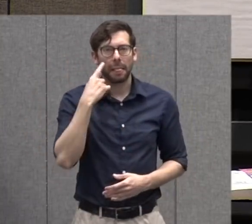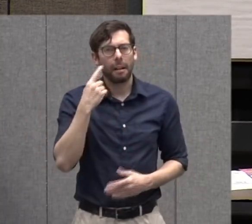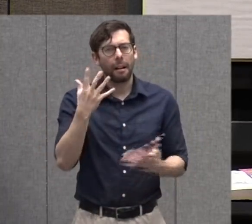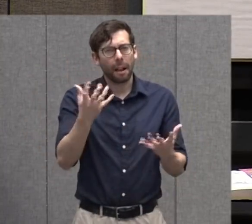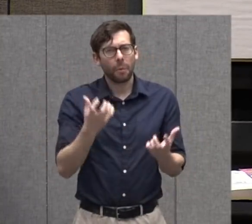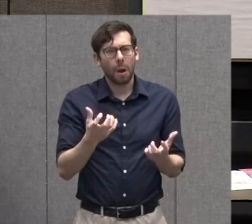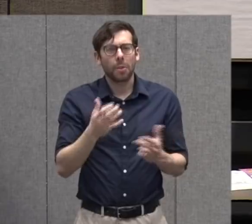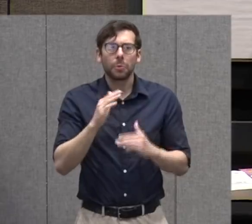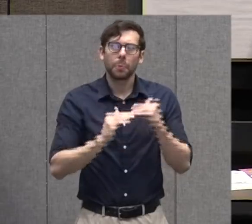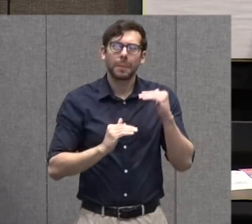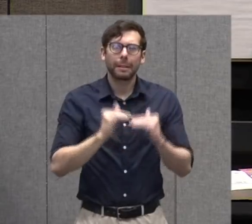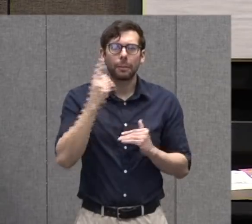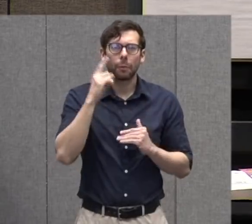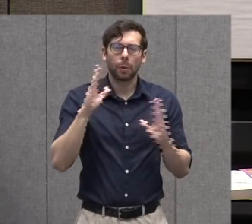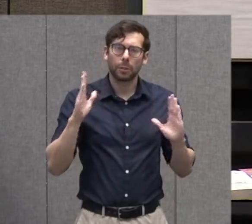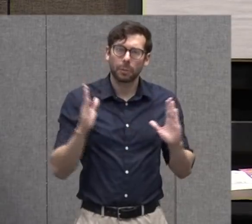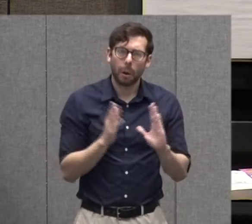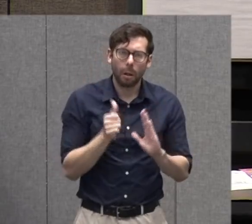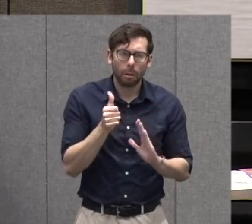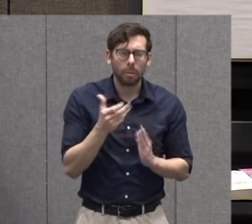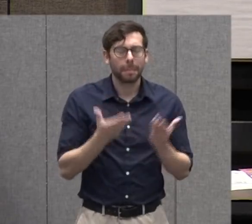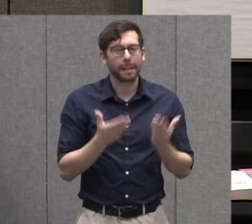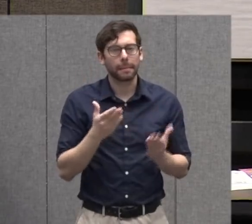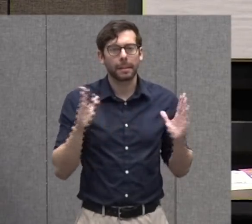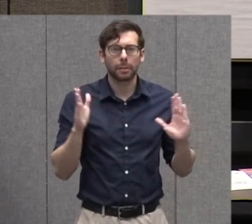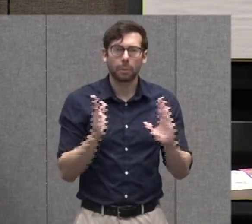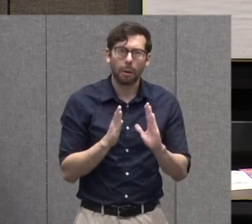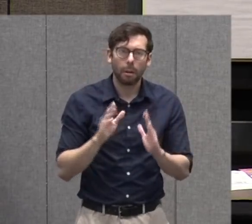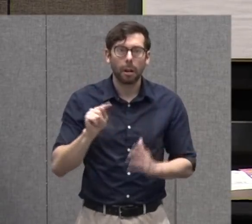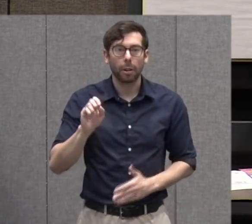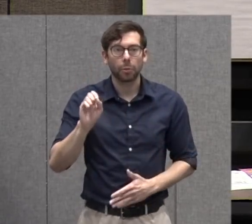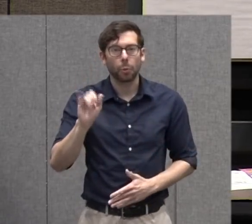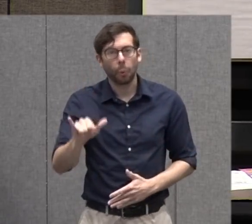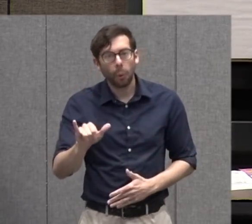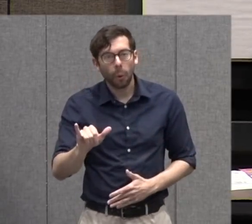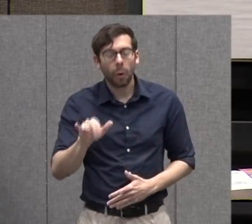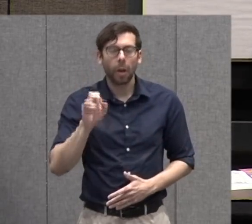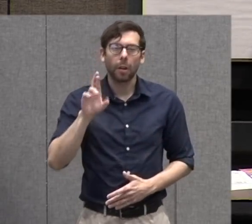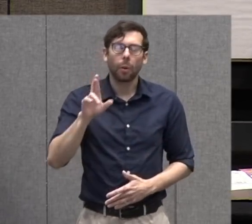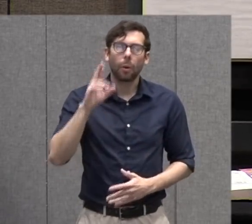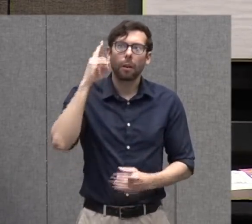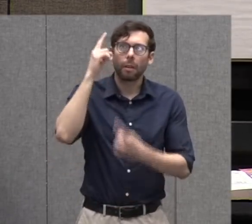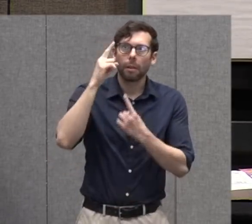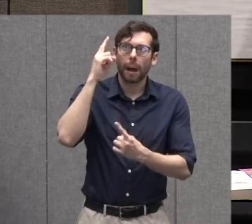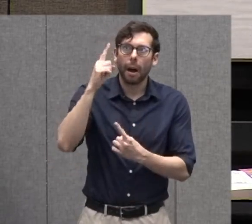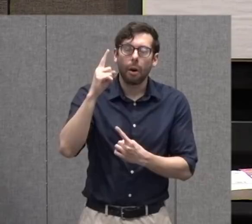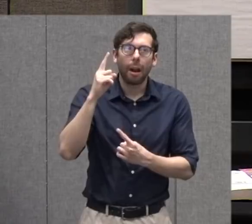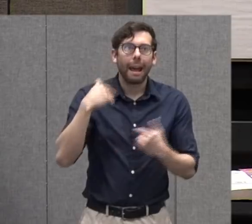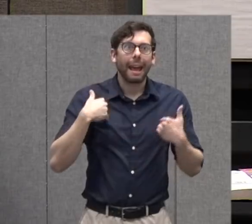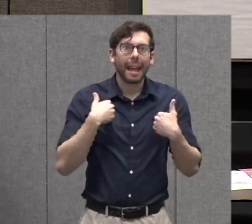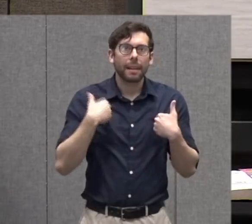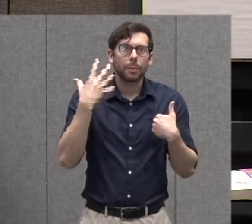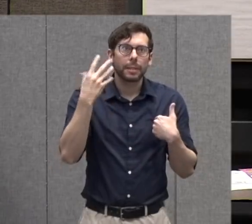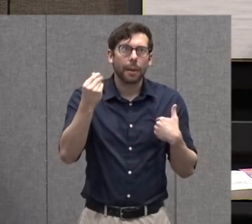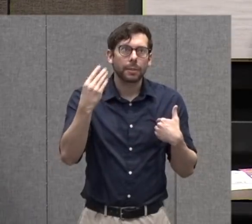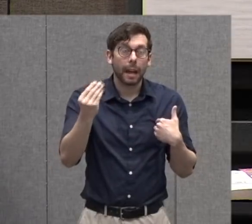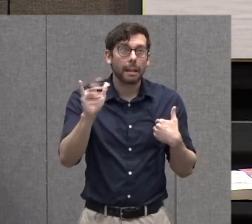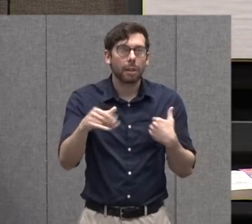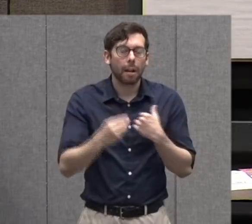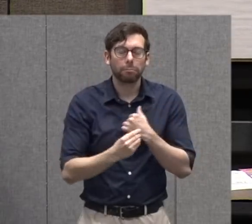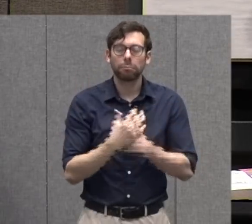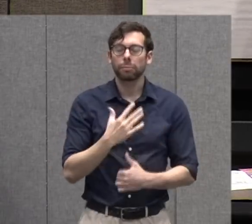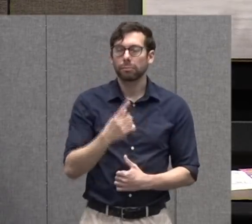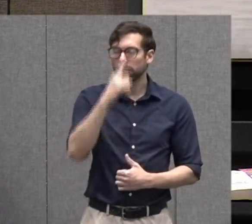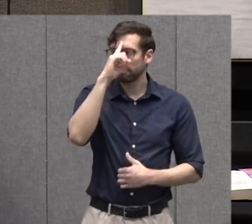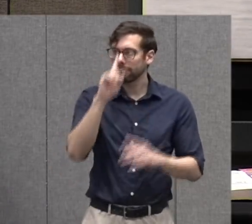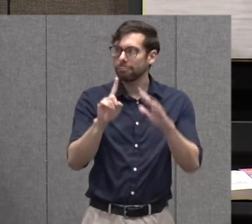small toy, and then I thought about, do I see any animals outside? And then I thought about the lizards and the birds, and then I had to think